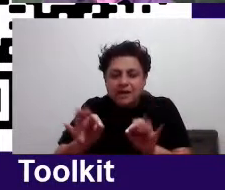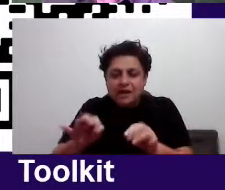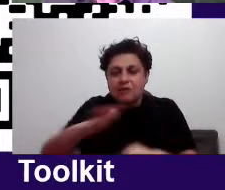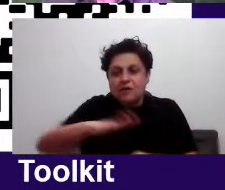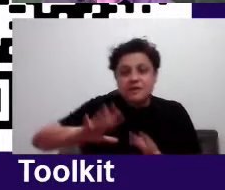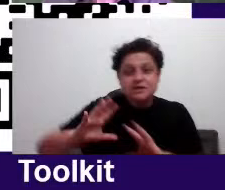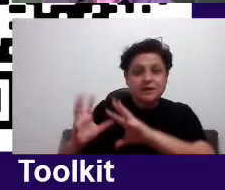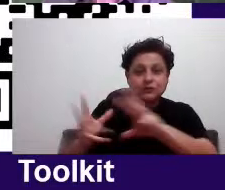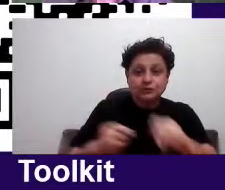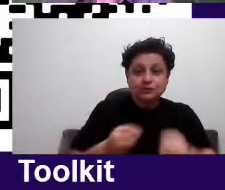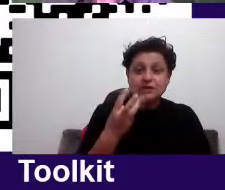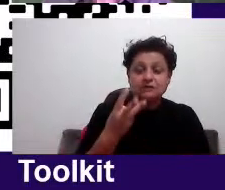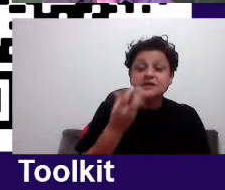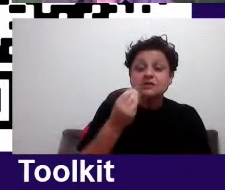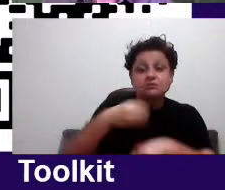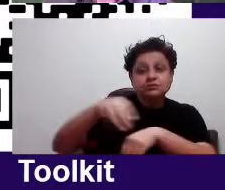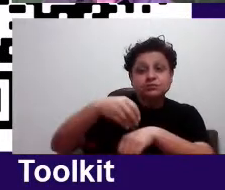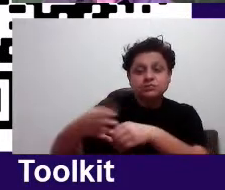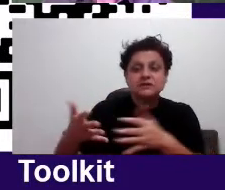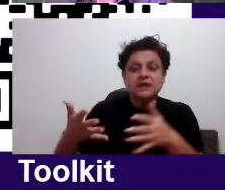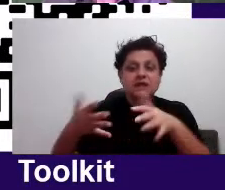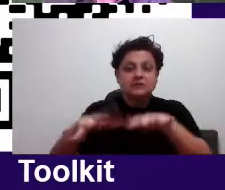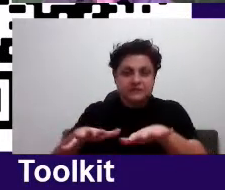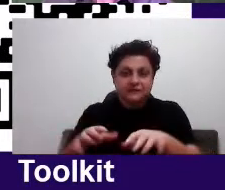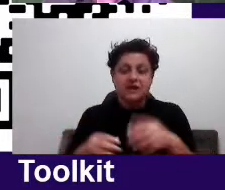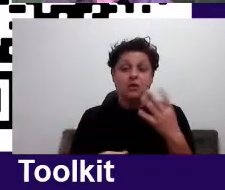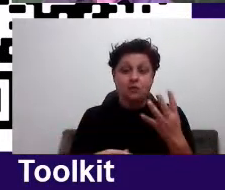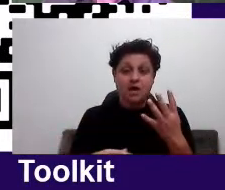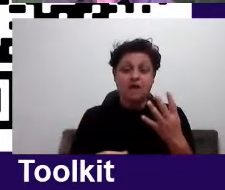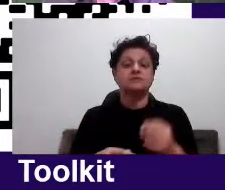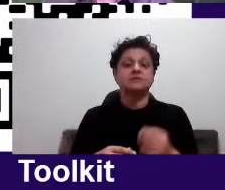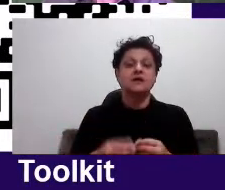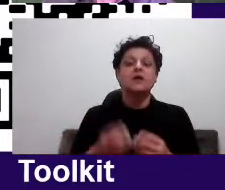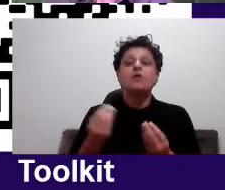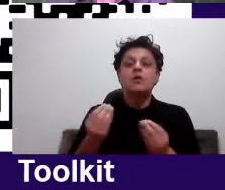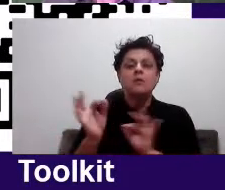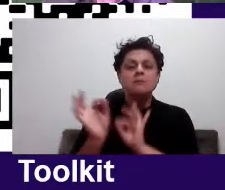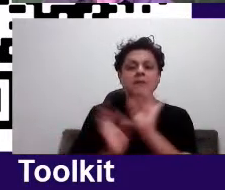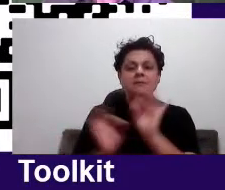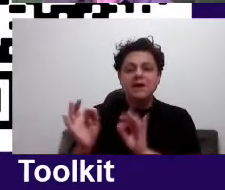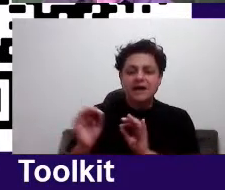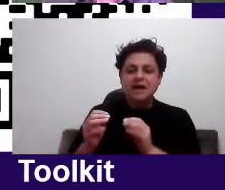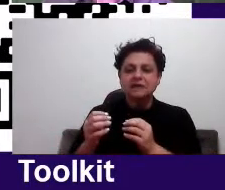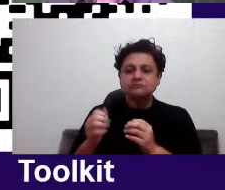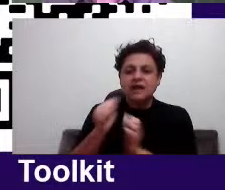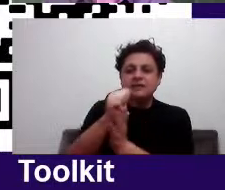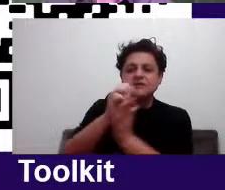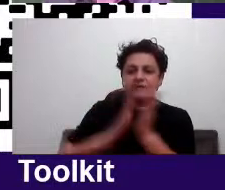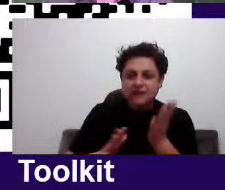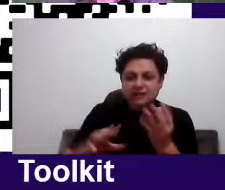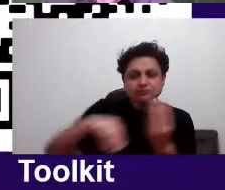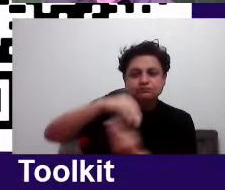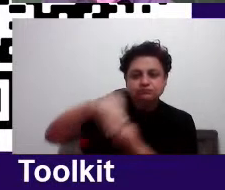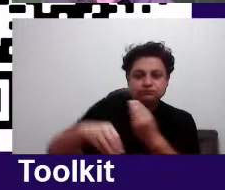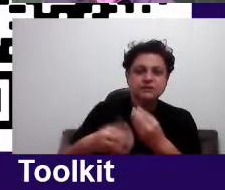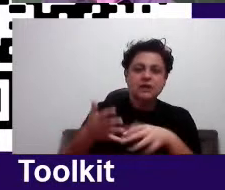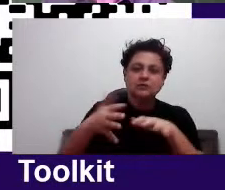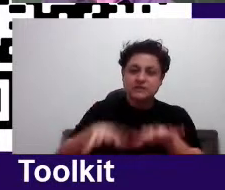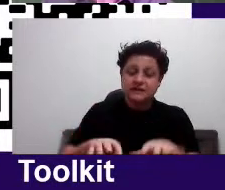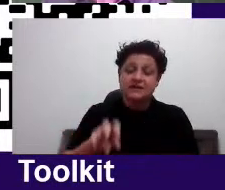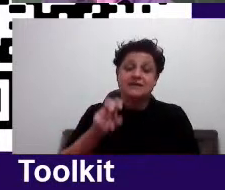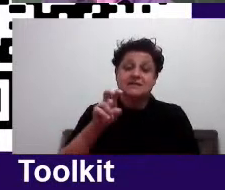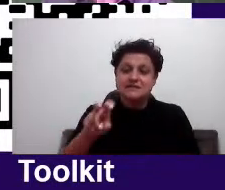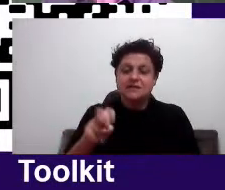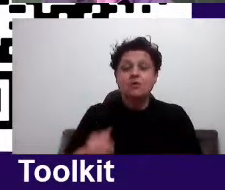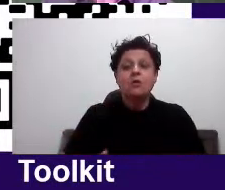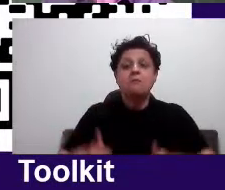up inclusive interactions. Module 5, how to better present information for different needs. Module 6, which